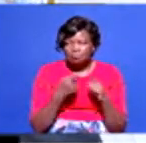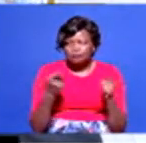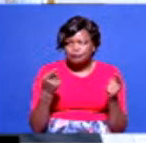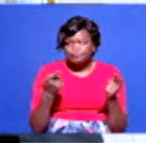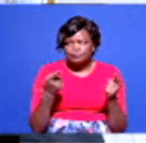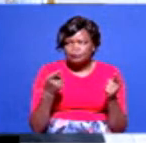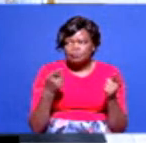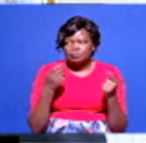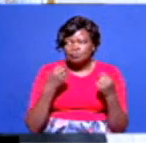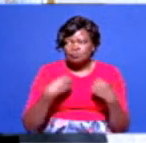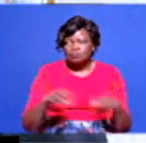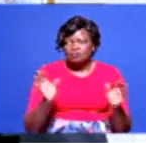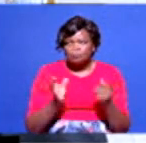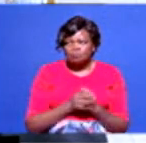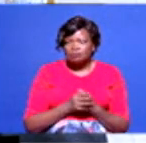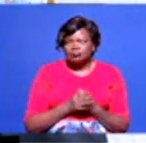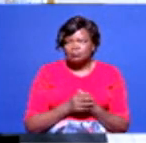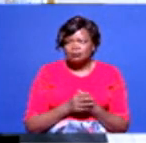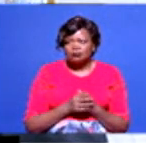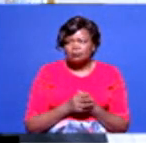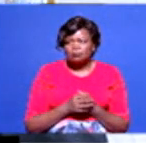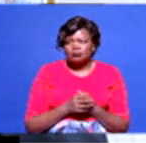lost